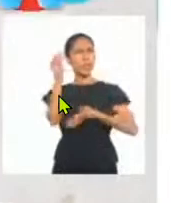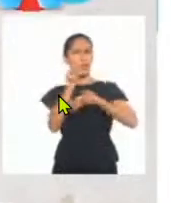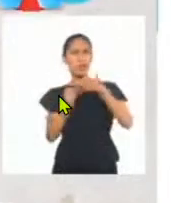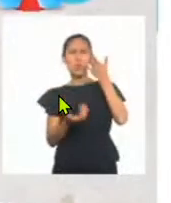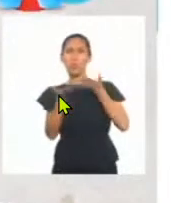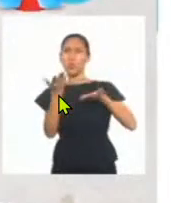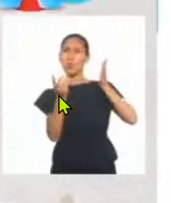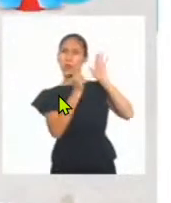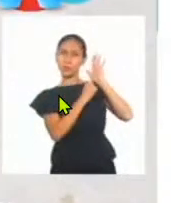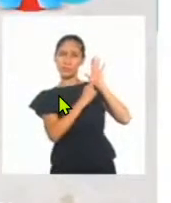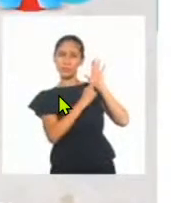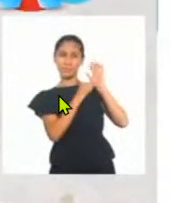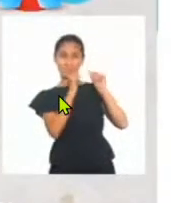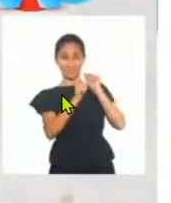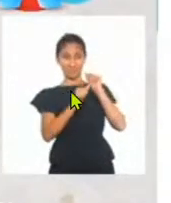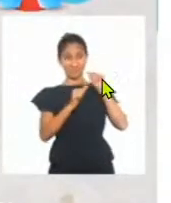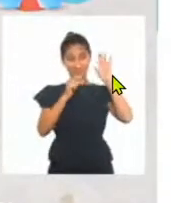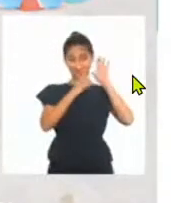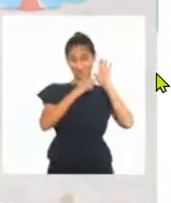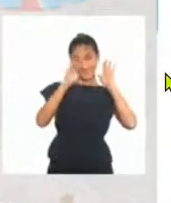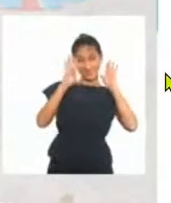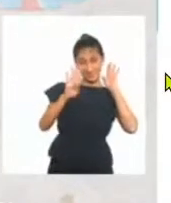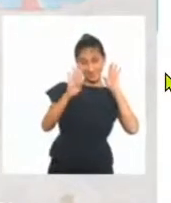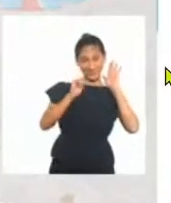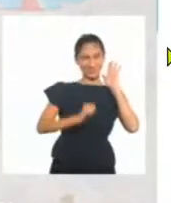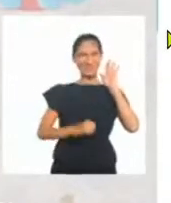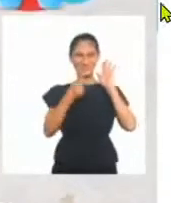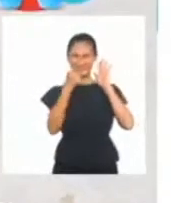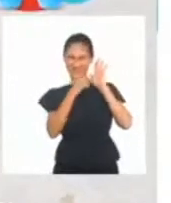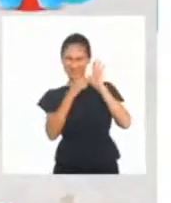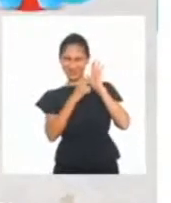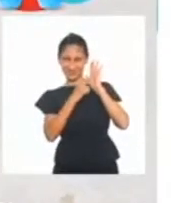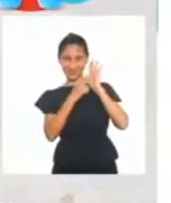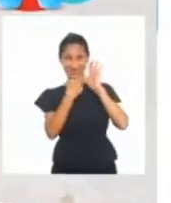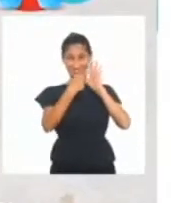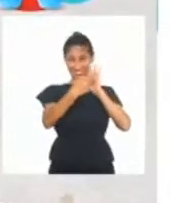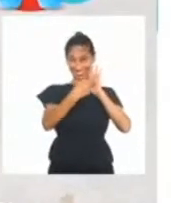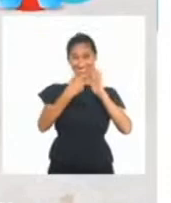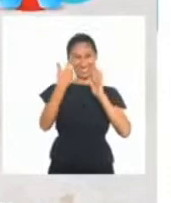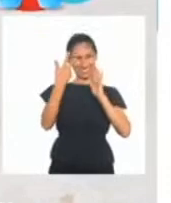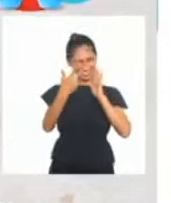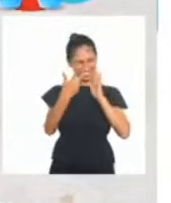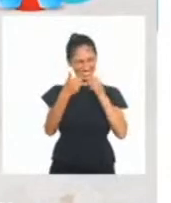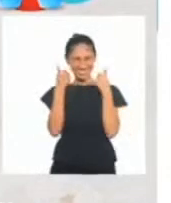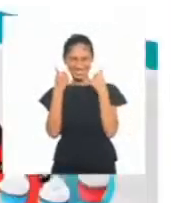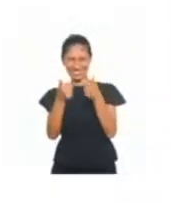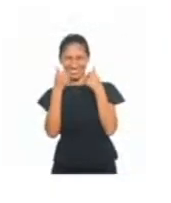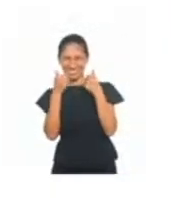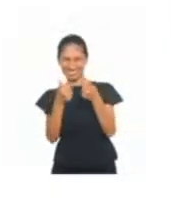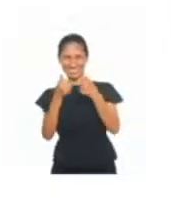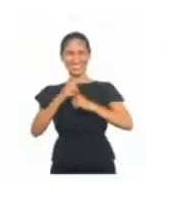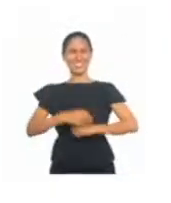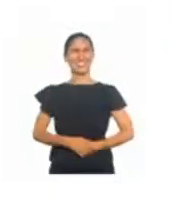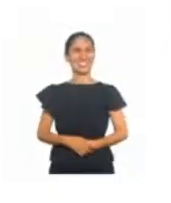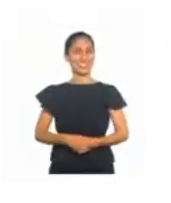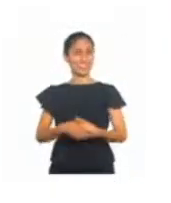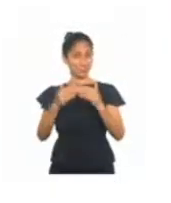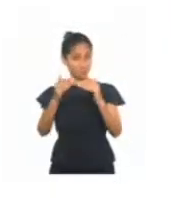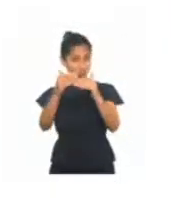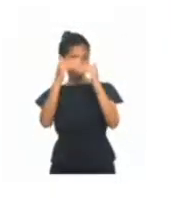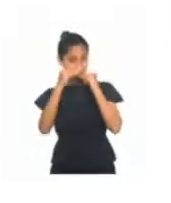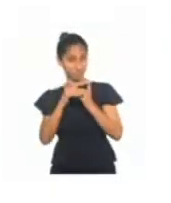that phrase? Picture B. They are so tasty and freshly made. Very good,